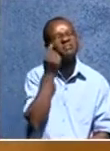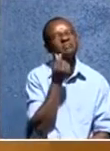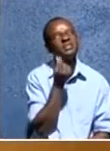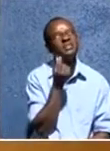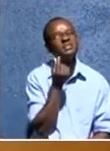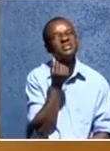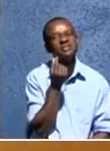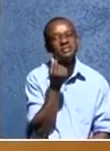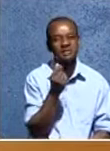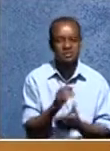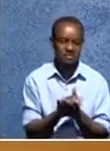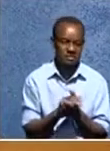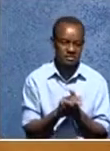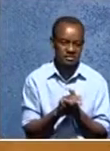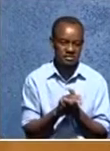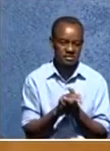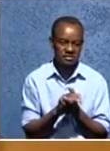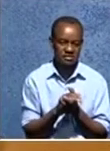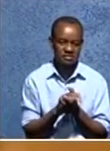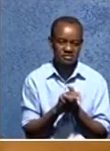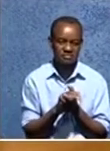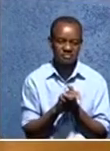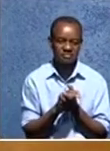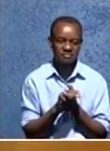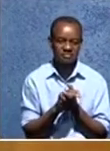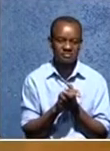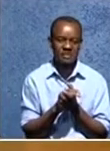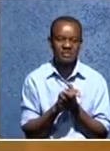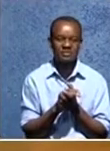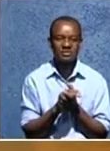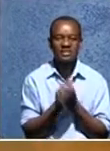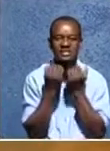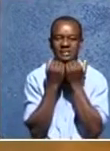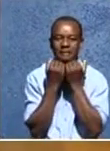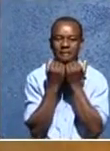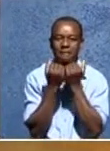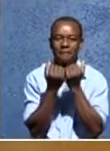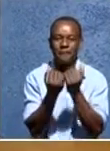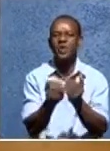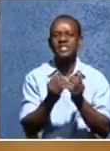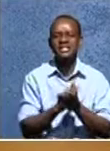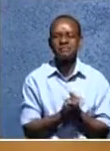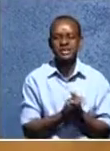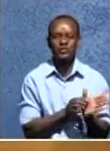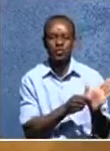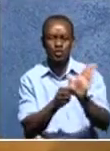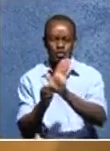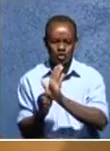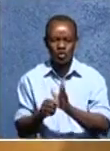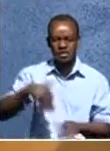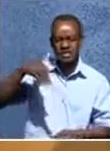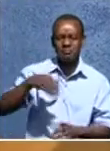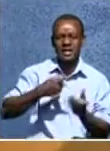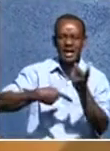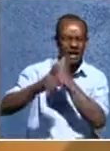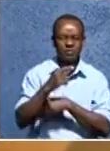this is putting Namibia on out there as a country that have all the landscapes, all the beautiful